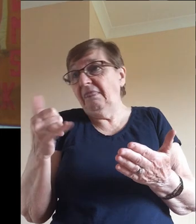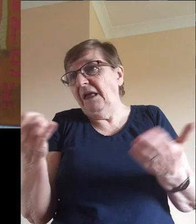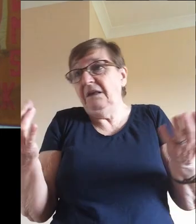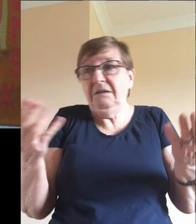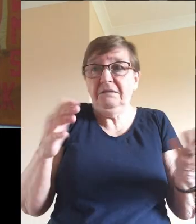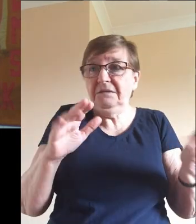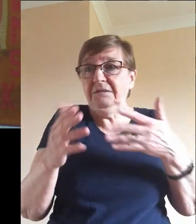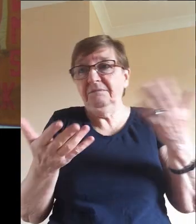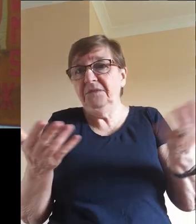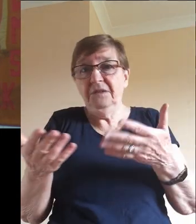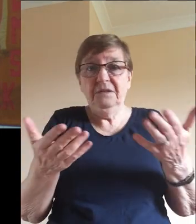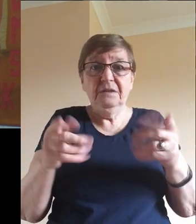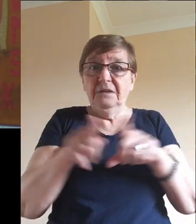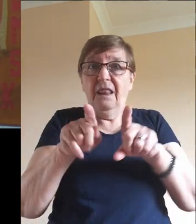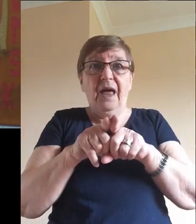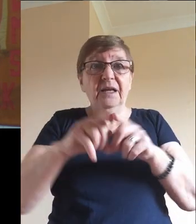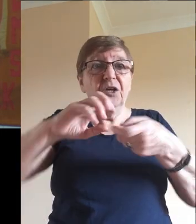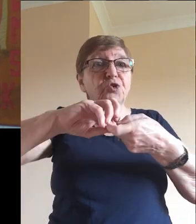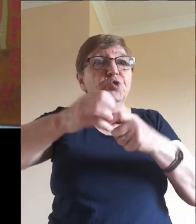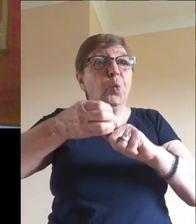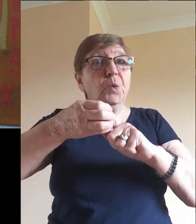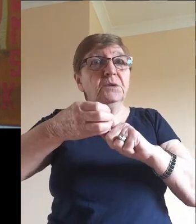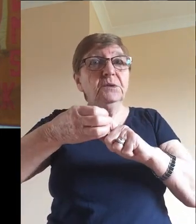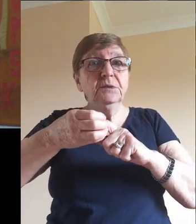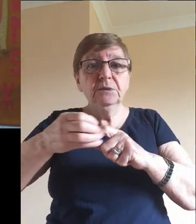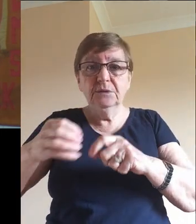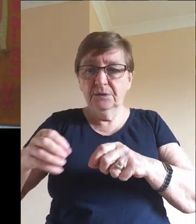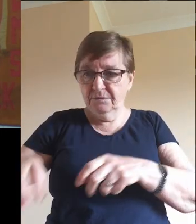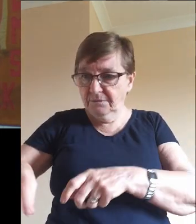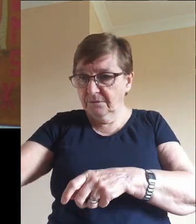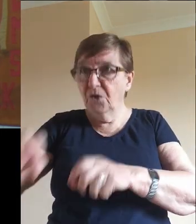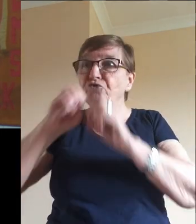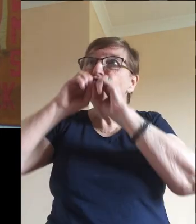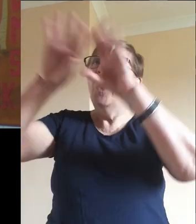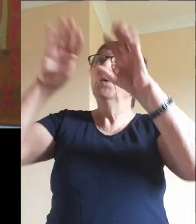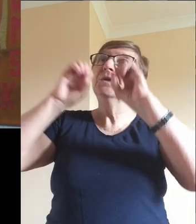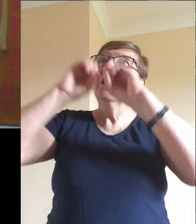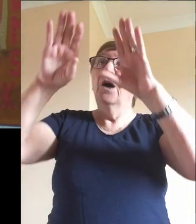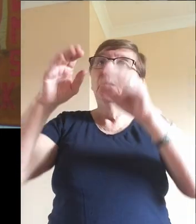as likely as the stones shouting out on Palm Sunday.